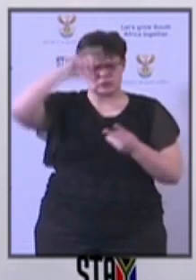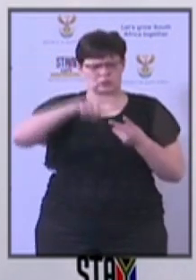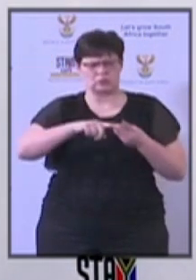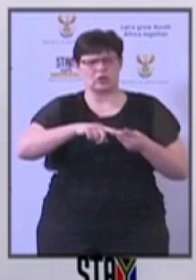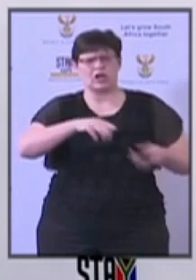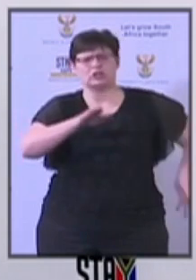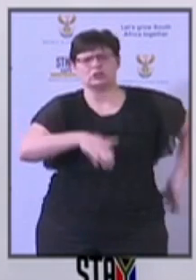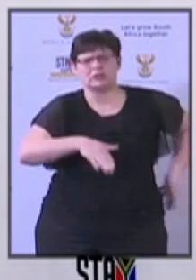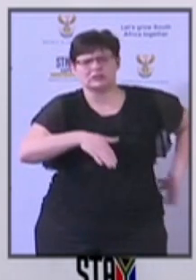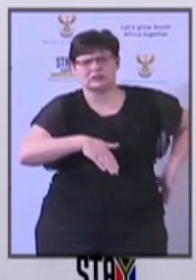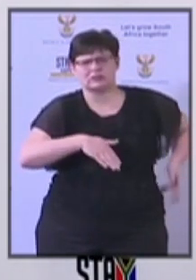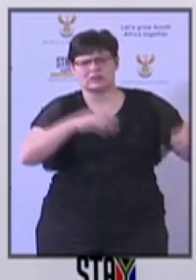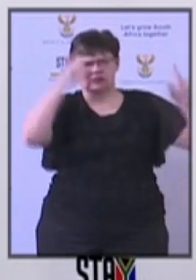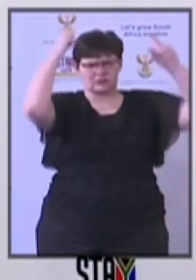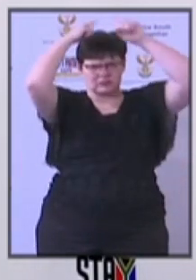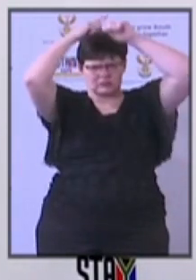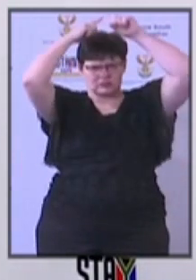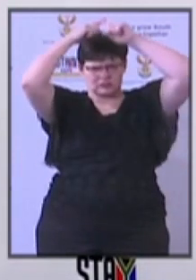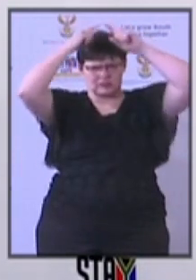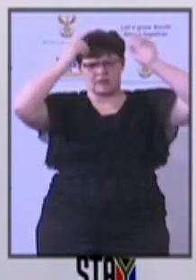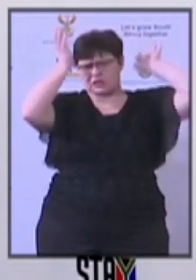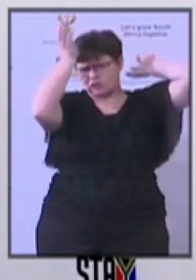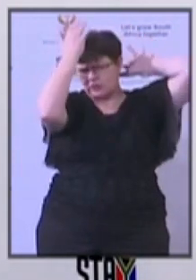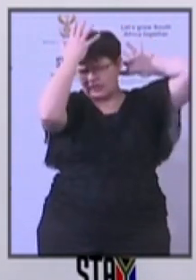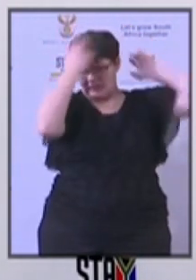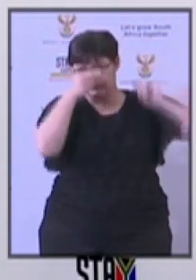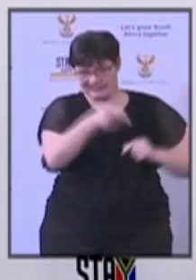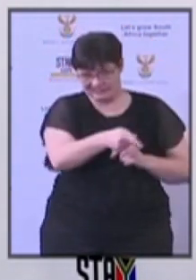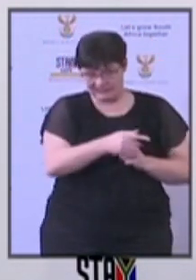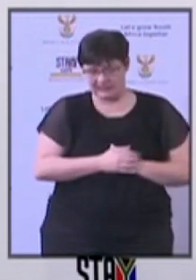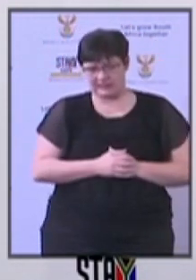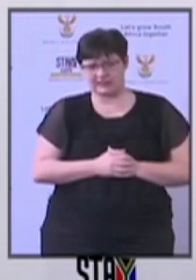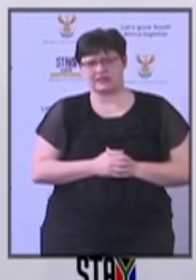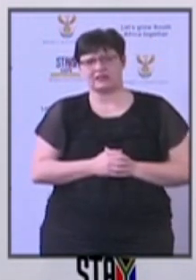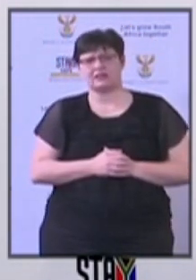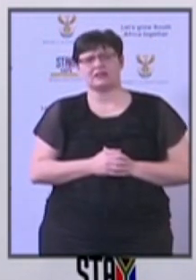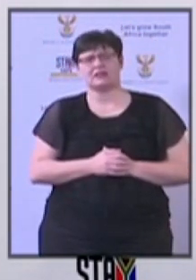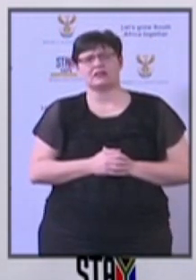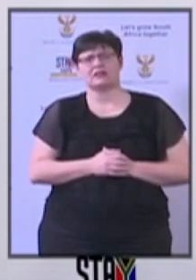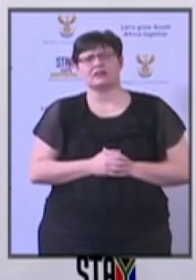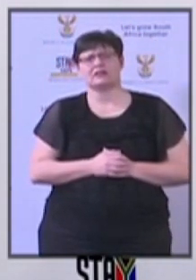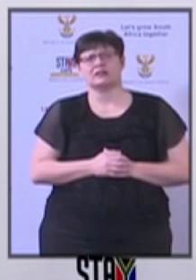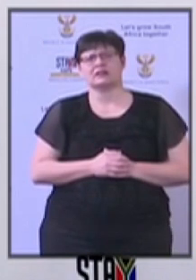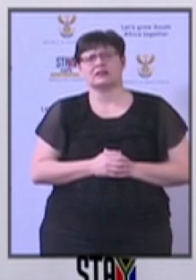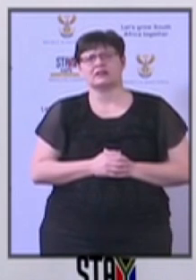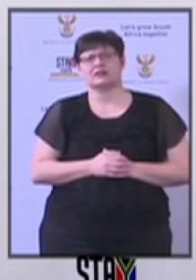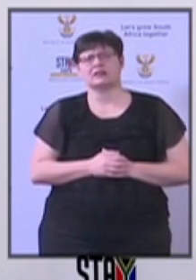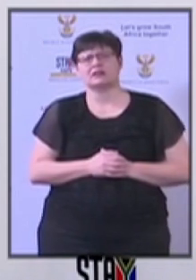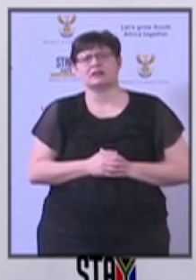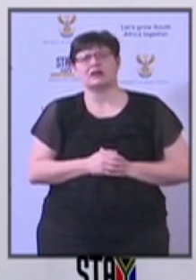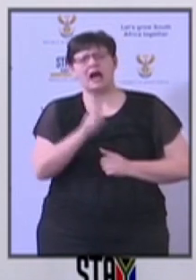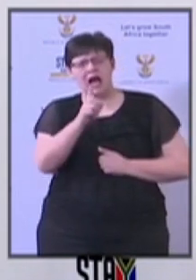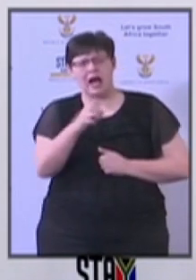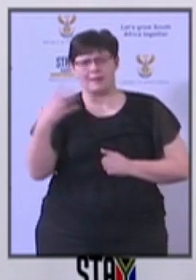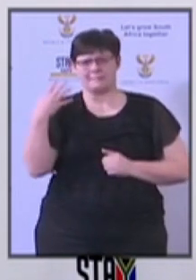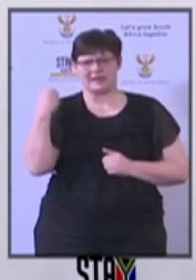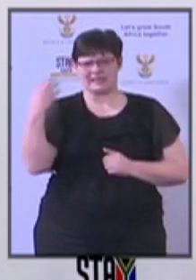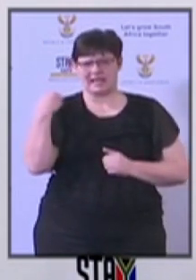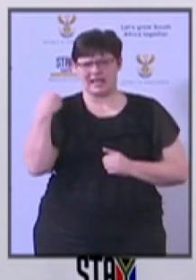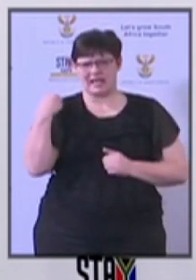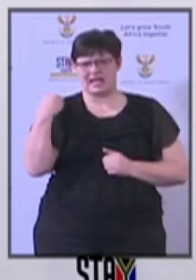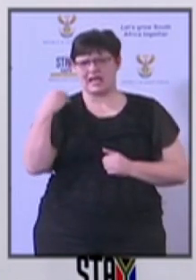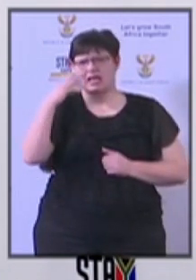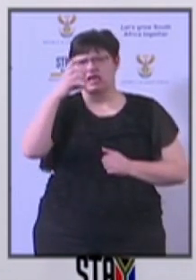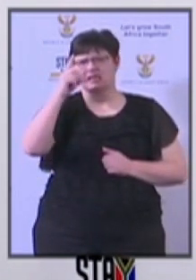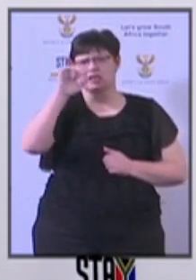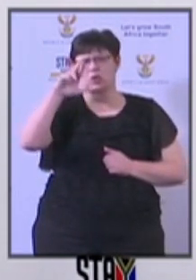Eswatini. On Wednesday, the Minister of DERCO, Dr. Naledi